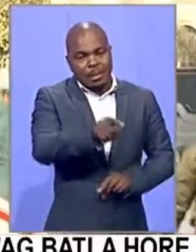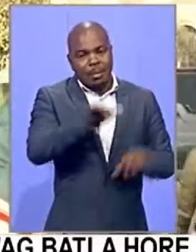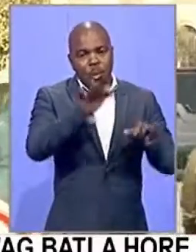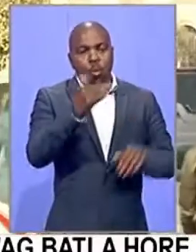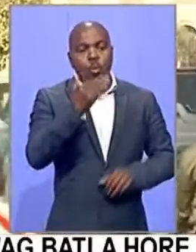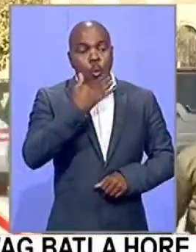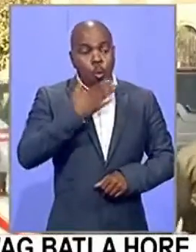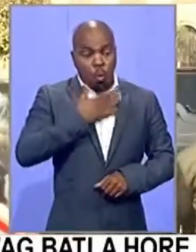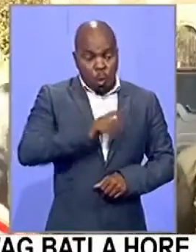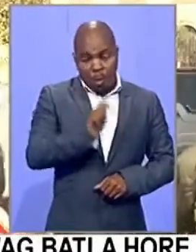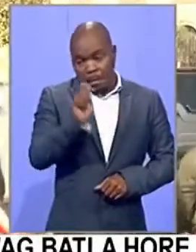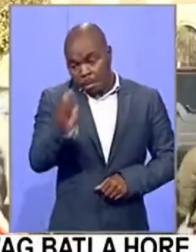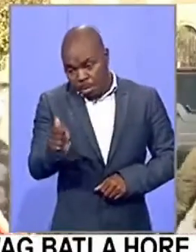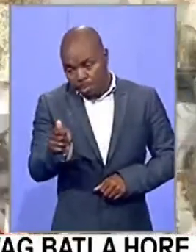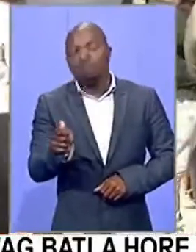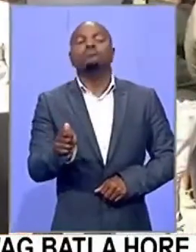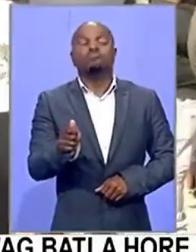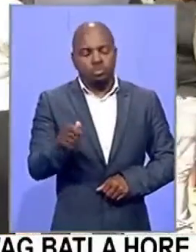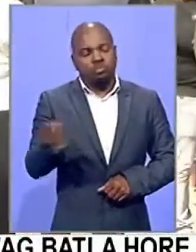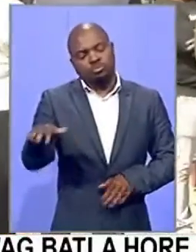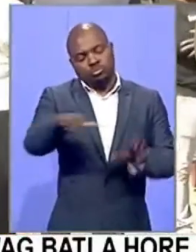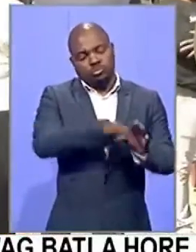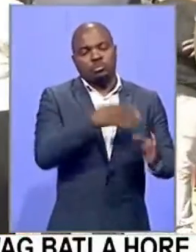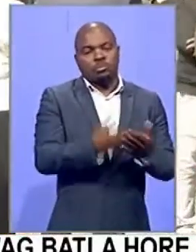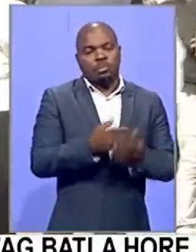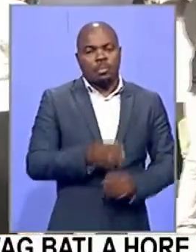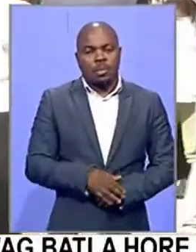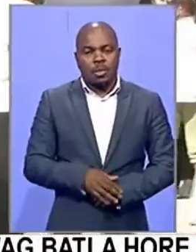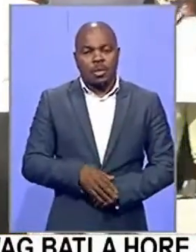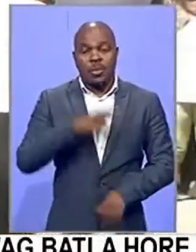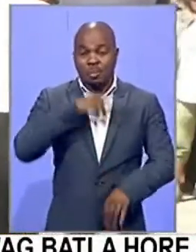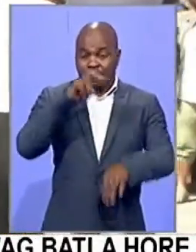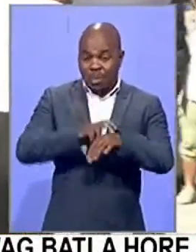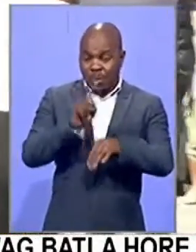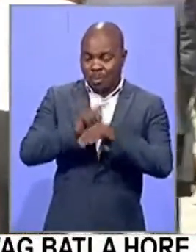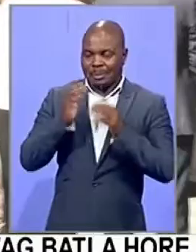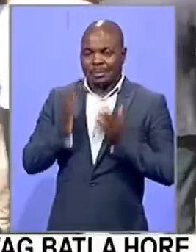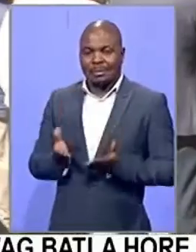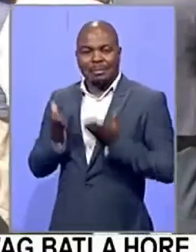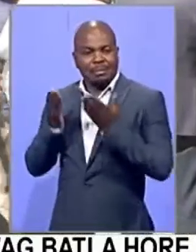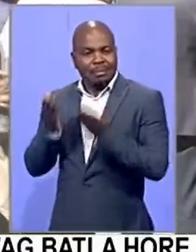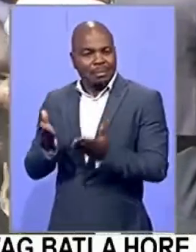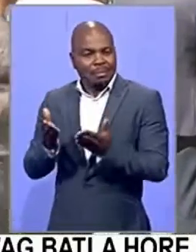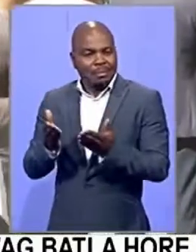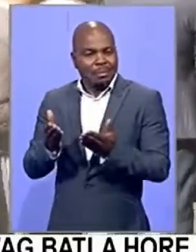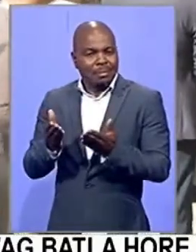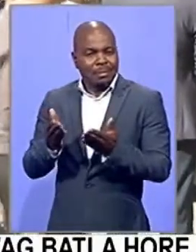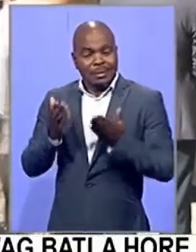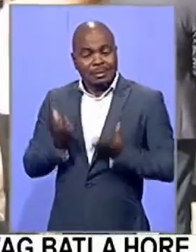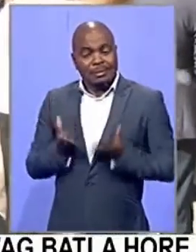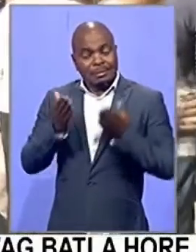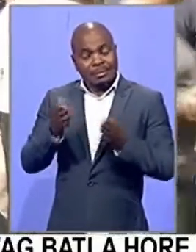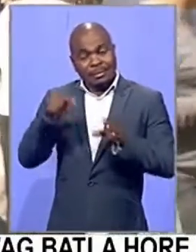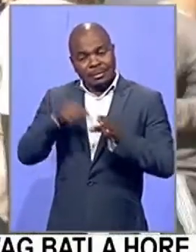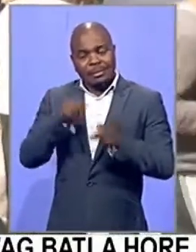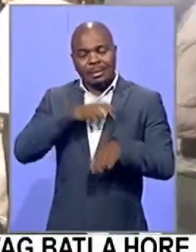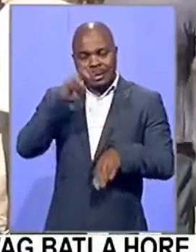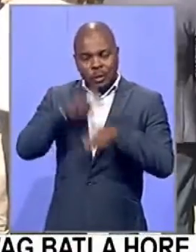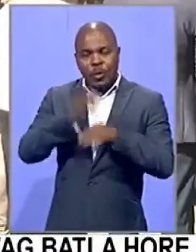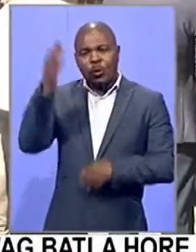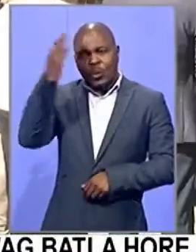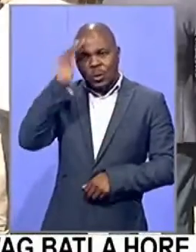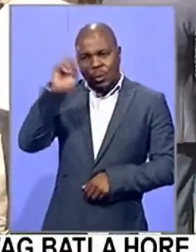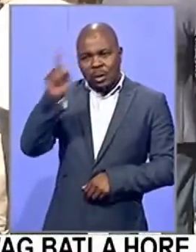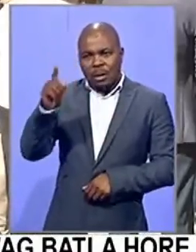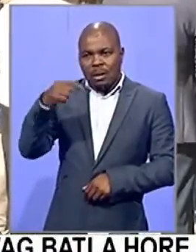are willing to pay rates and tax. Ntho e re hlokang ke ditshebeletso, and ditshebeletso tseo re hloka ho tseba hore na